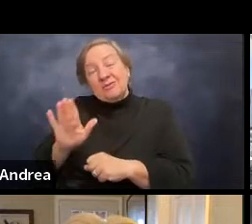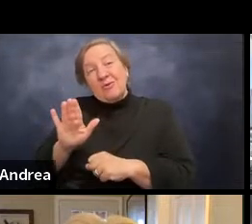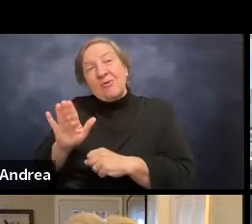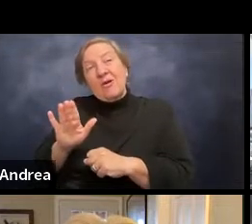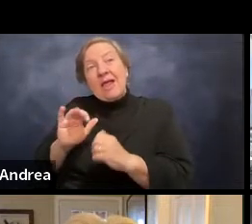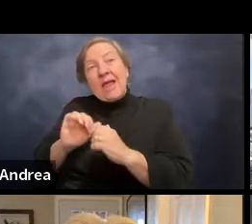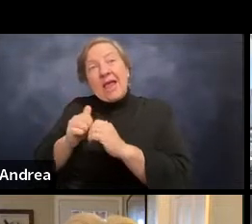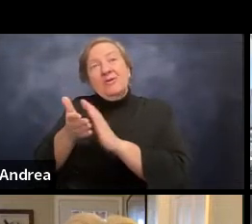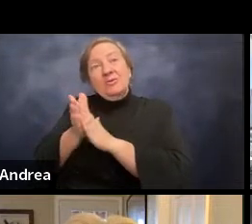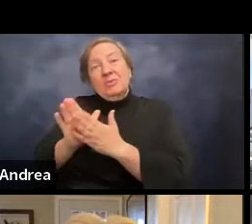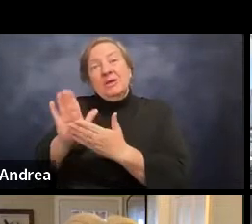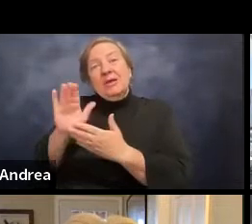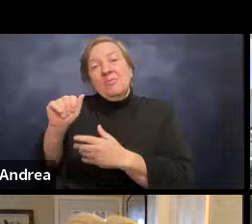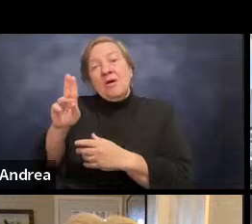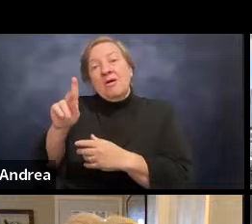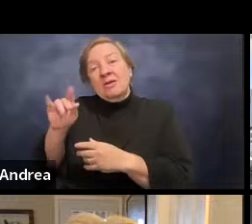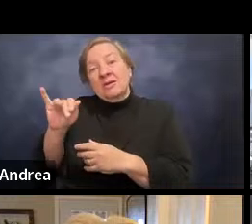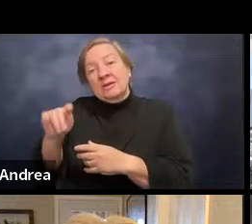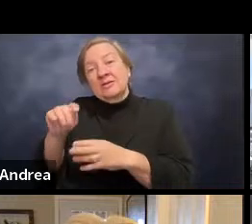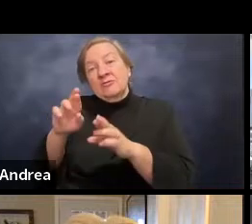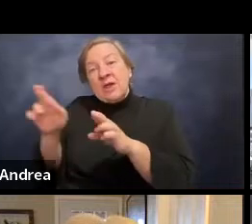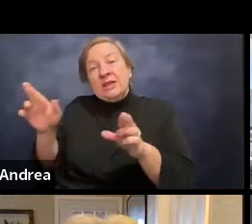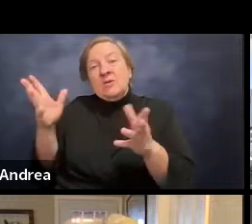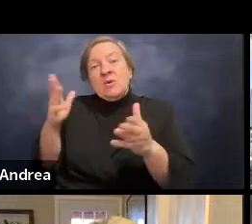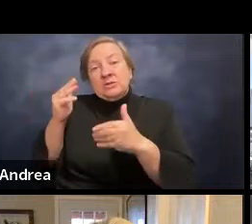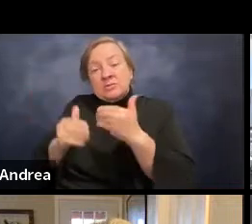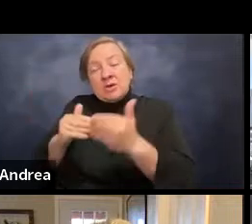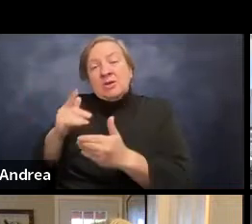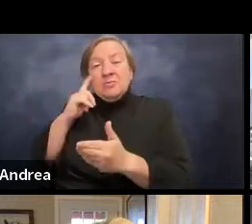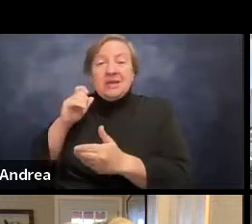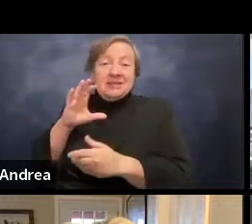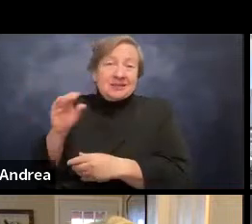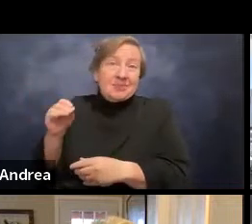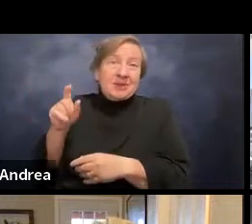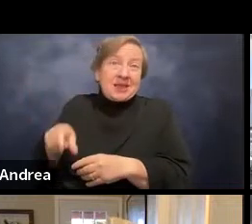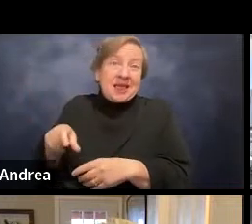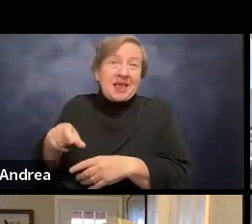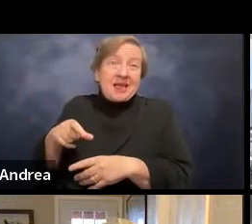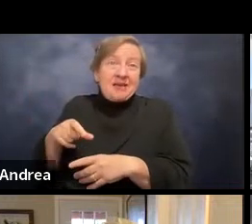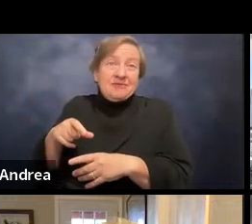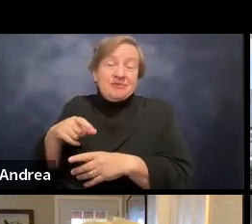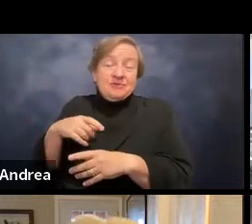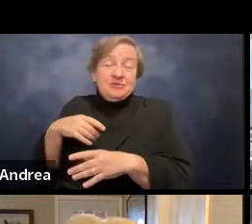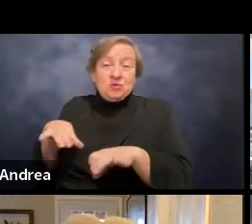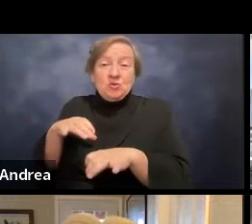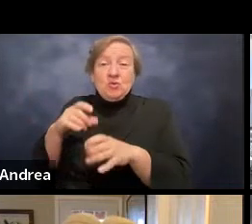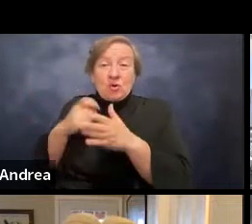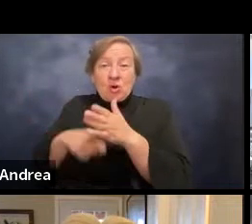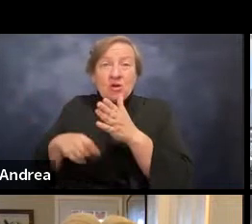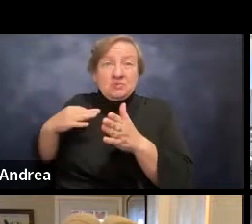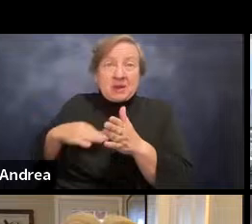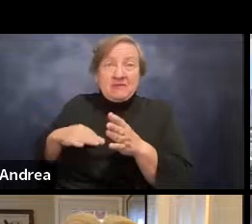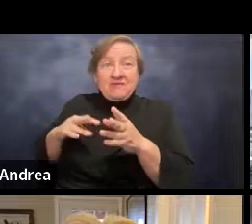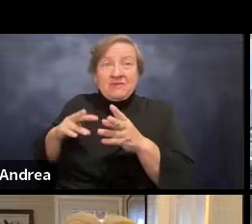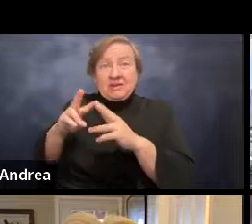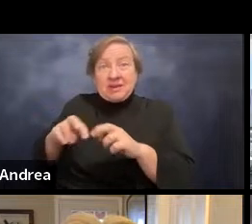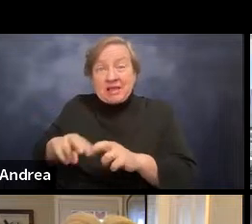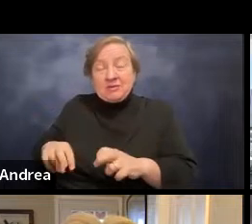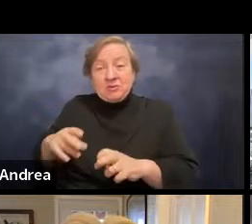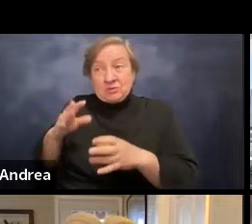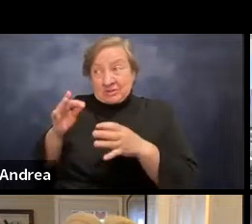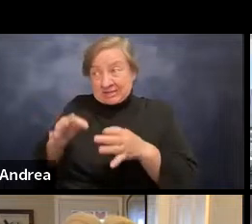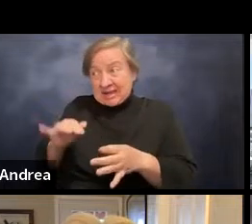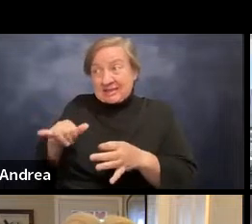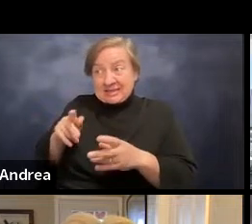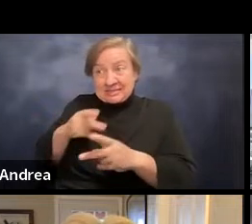do you become audit ready? And what's the process? Because firms have to make the cost benefit analysis to determine whether or not this is the type